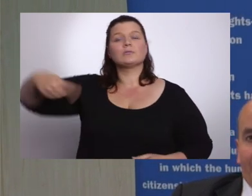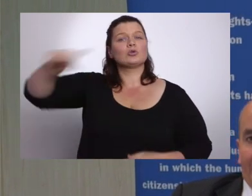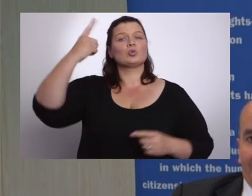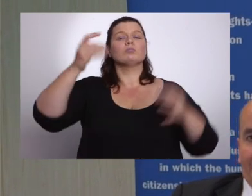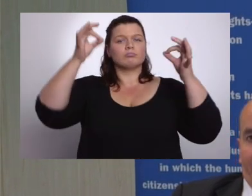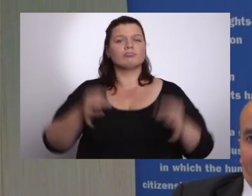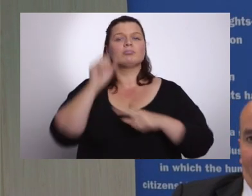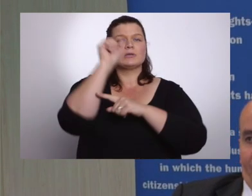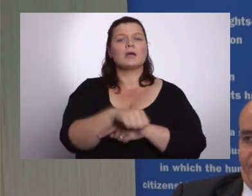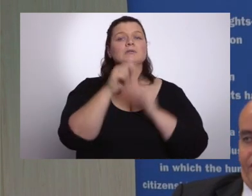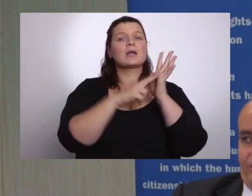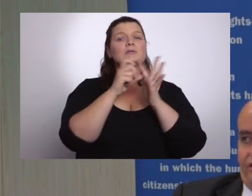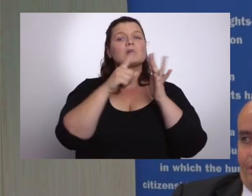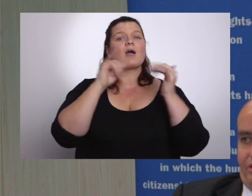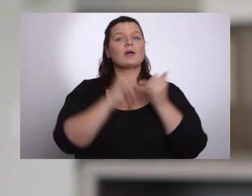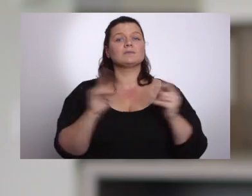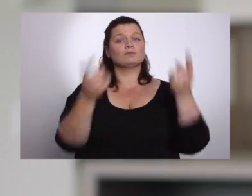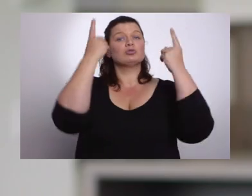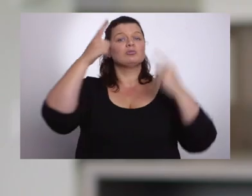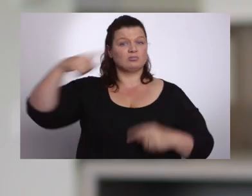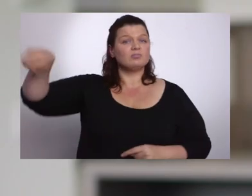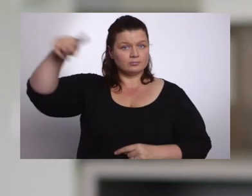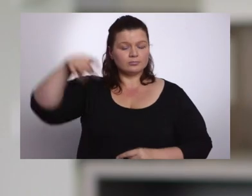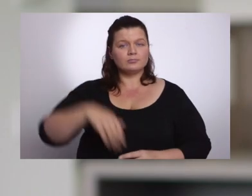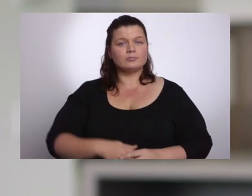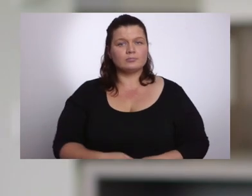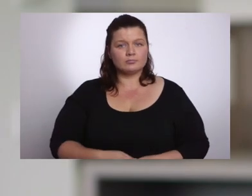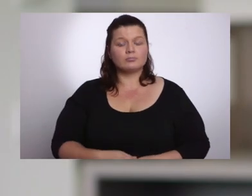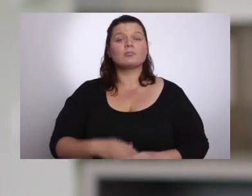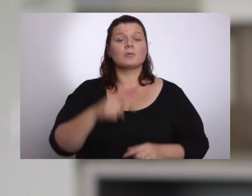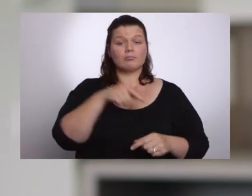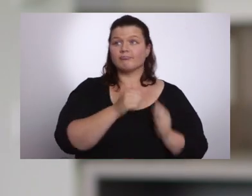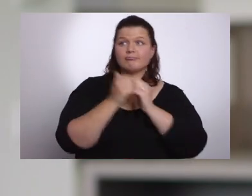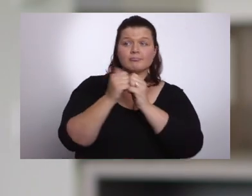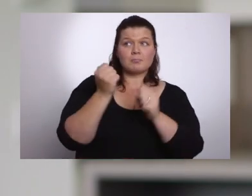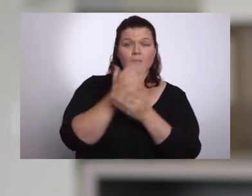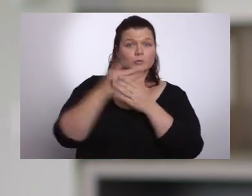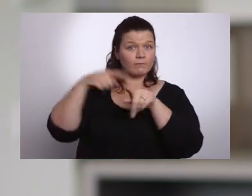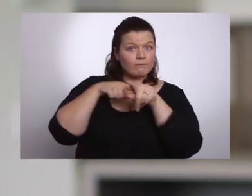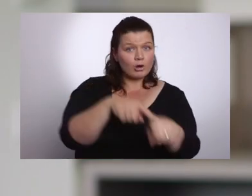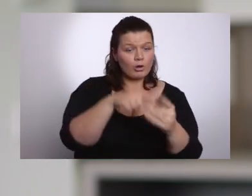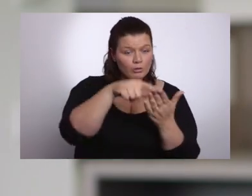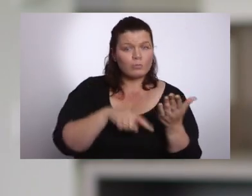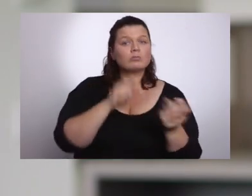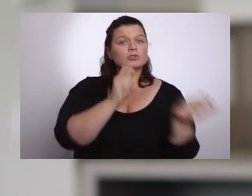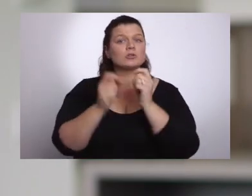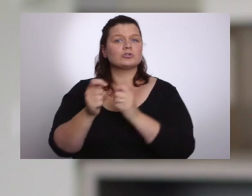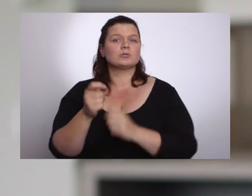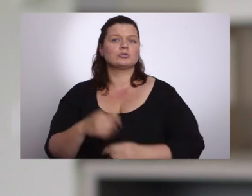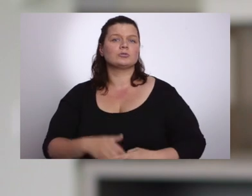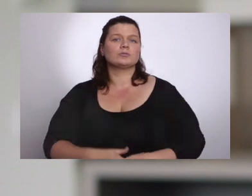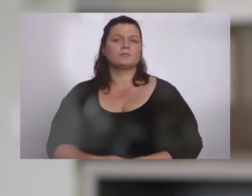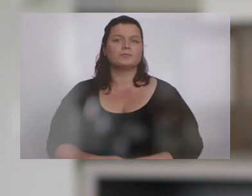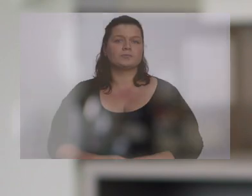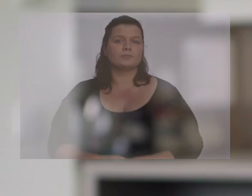once that is finalised, is going to be making that available to First Ministers who signed off on the scheme, to ensure that